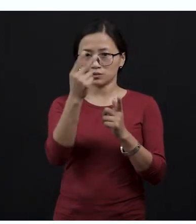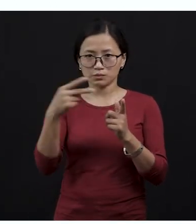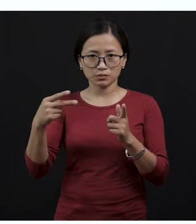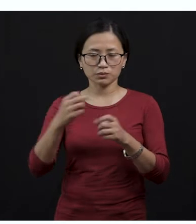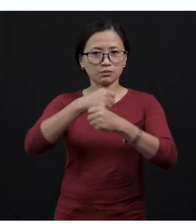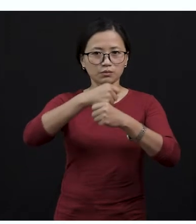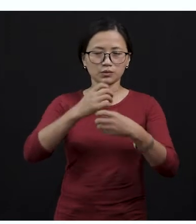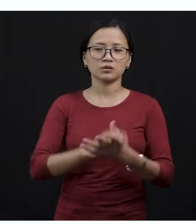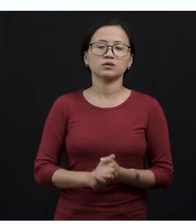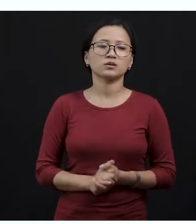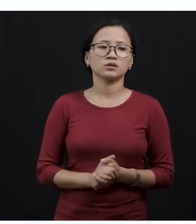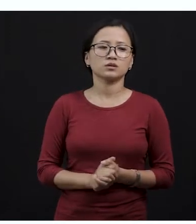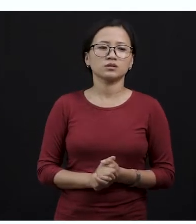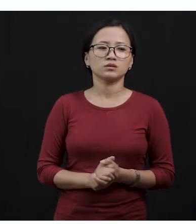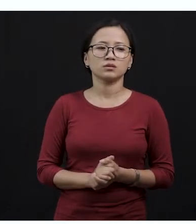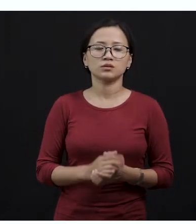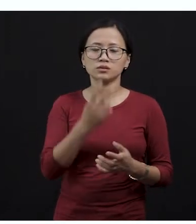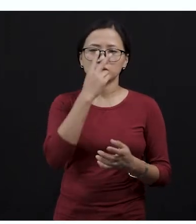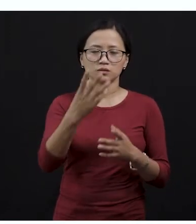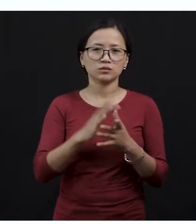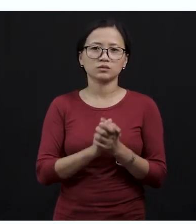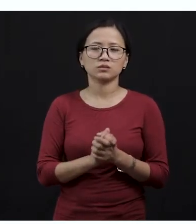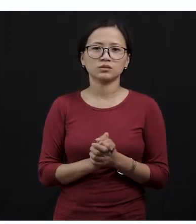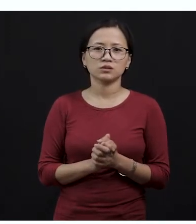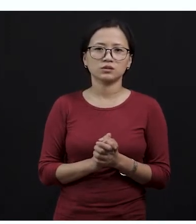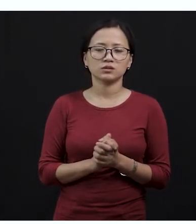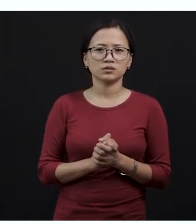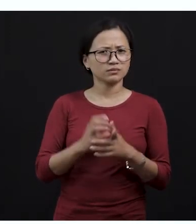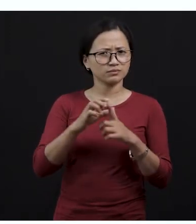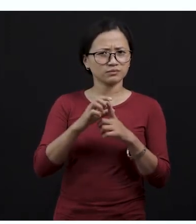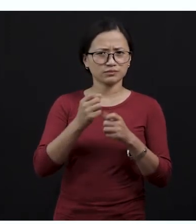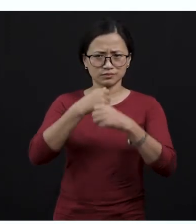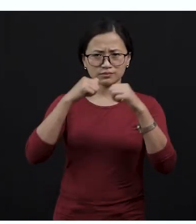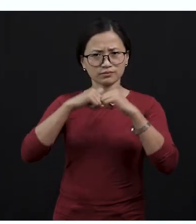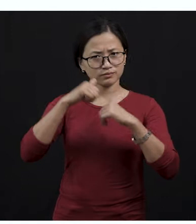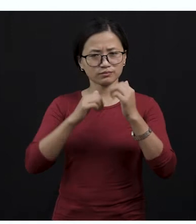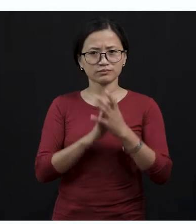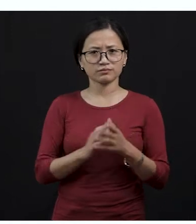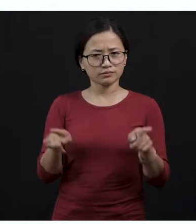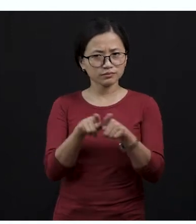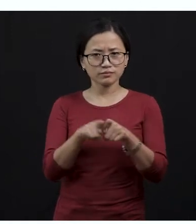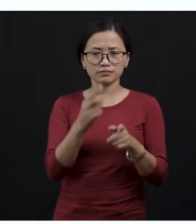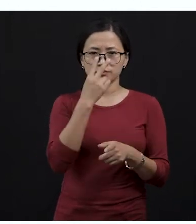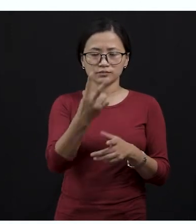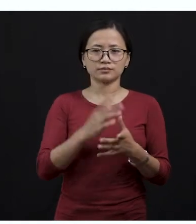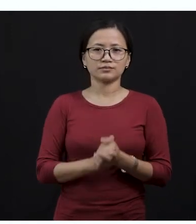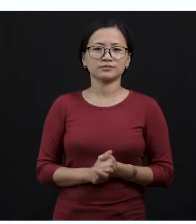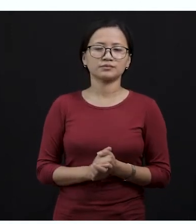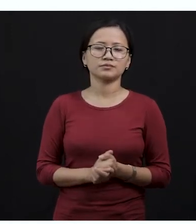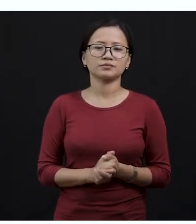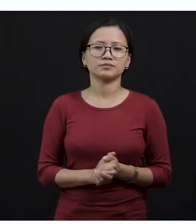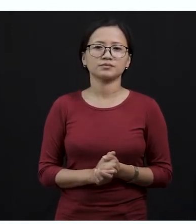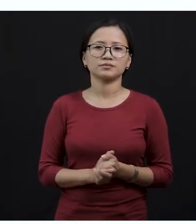Hooke, the enlarged one. See, it looks like something. Have you seen a structure like this, students? Yes, it